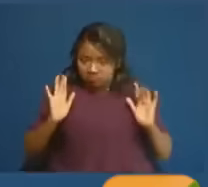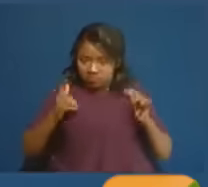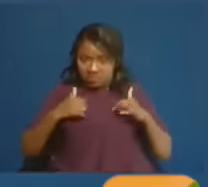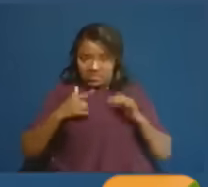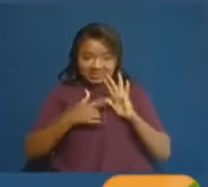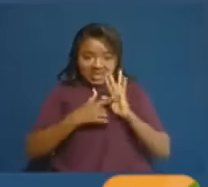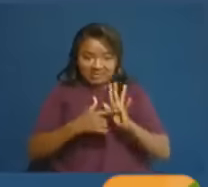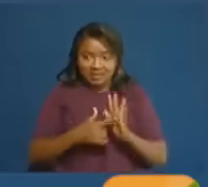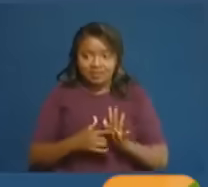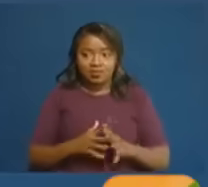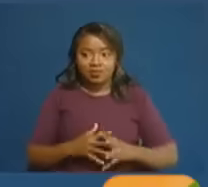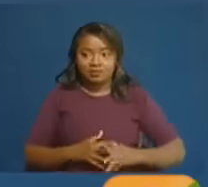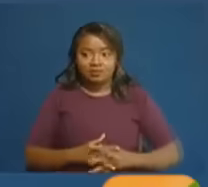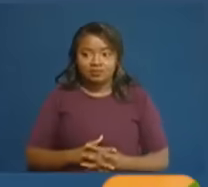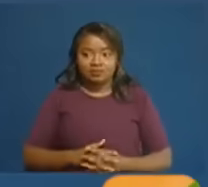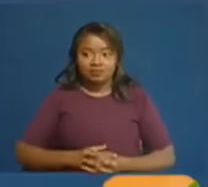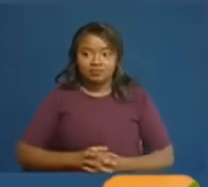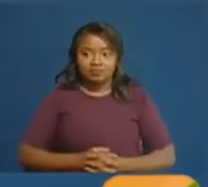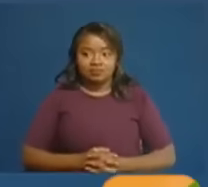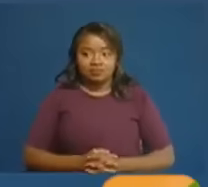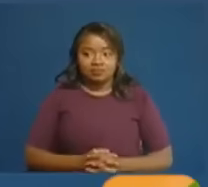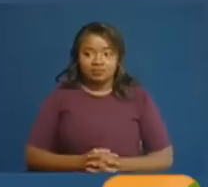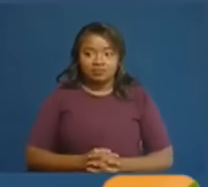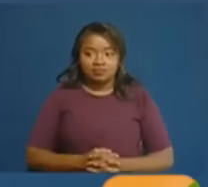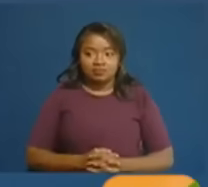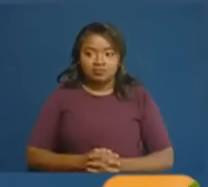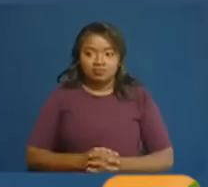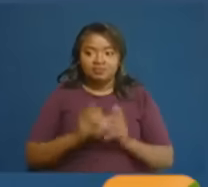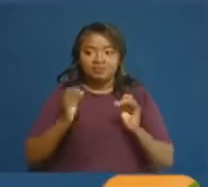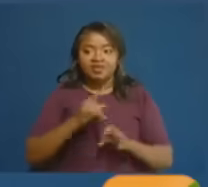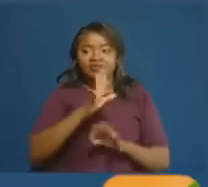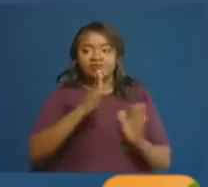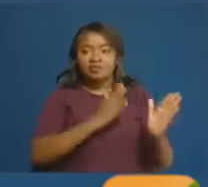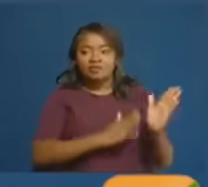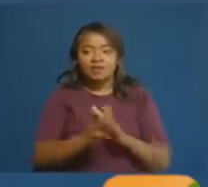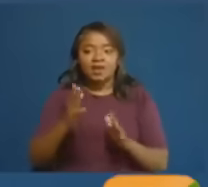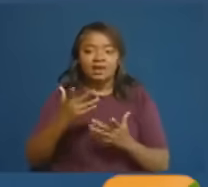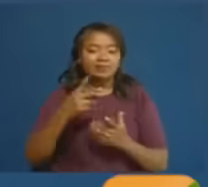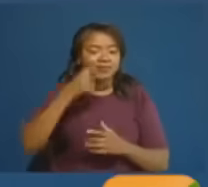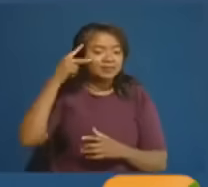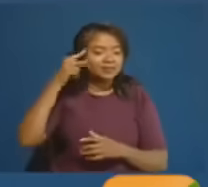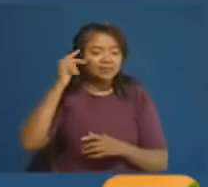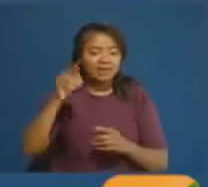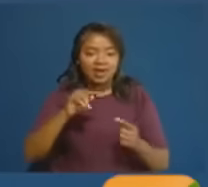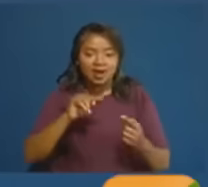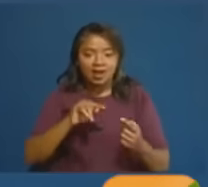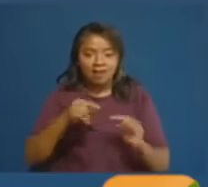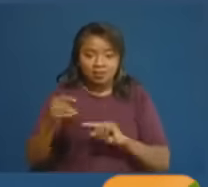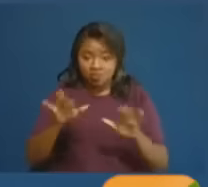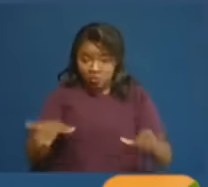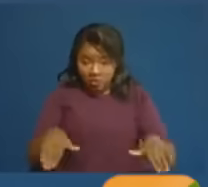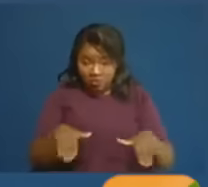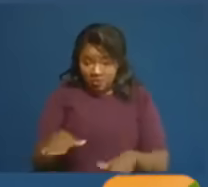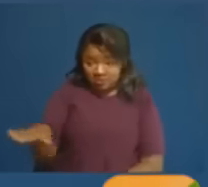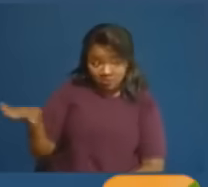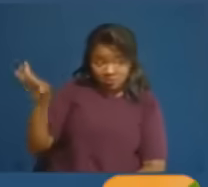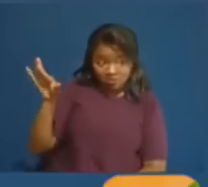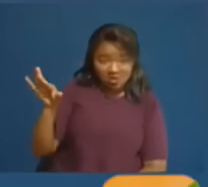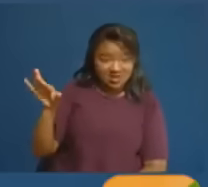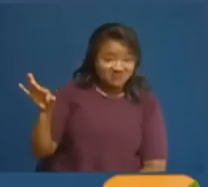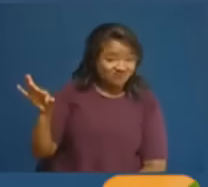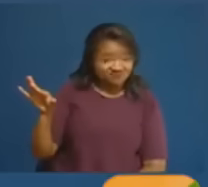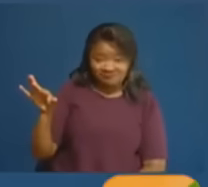this case, I'm just giving hypothetically, if you are planning a terror attack, we don't wait for sunrise to arrest you. We'll arrest